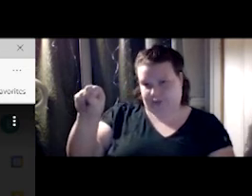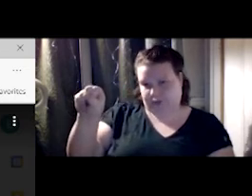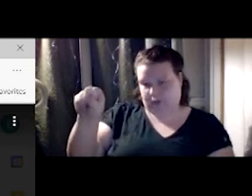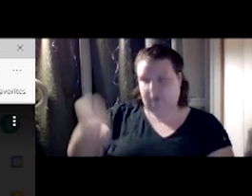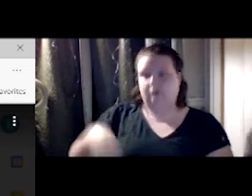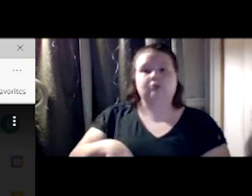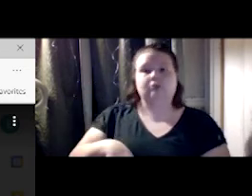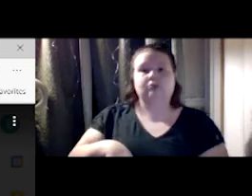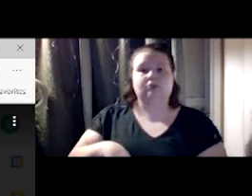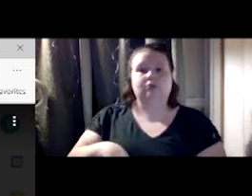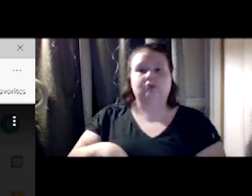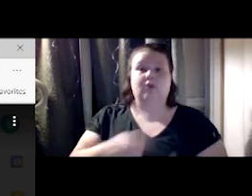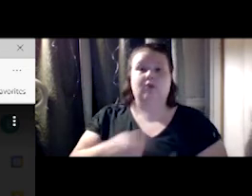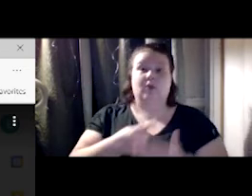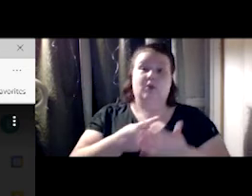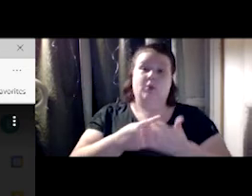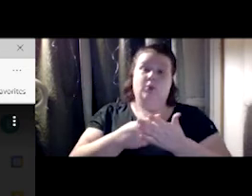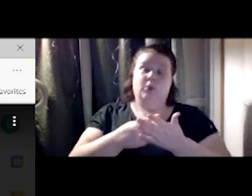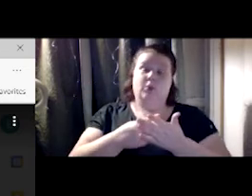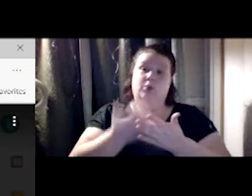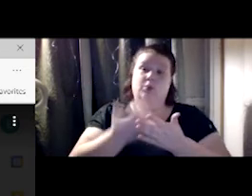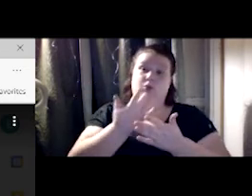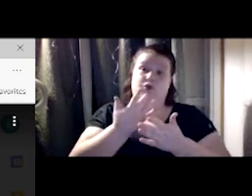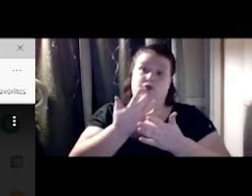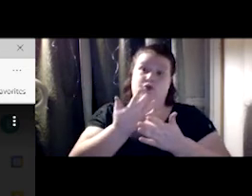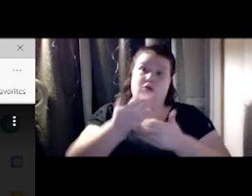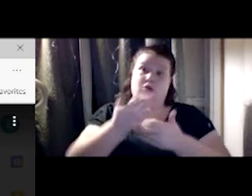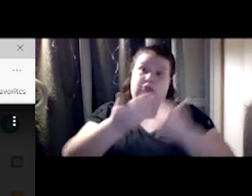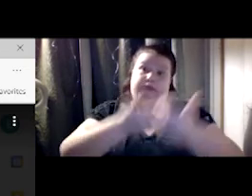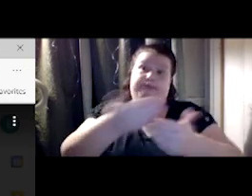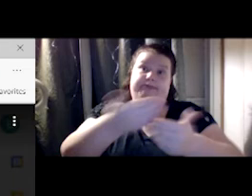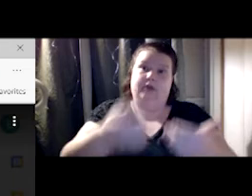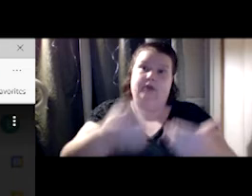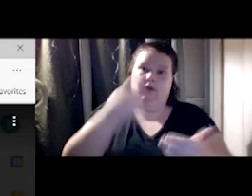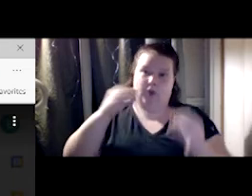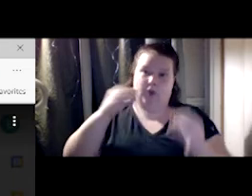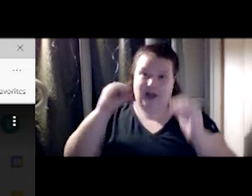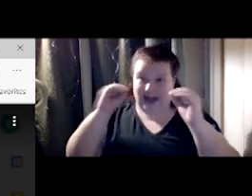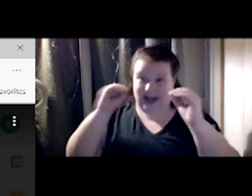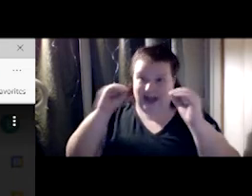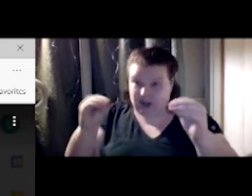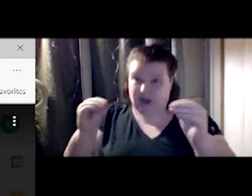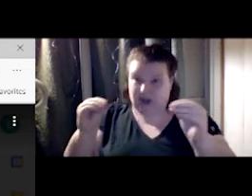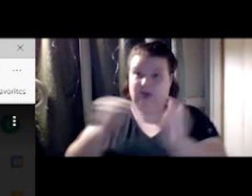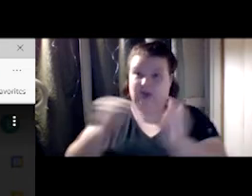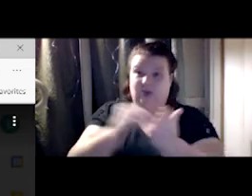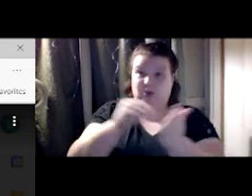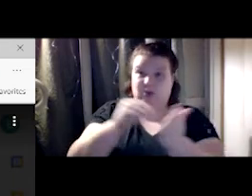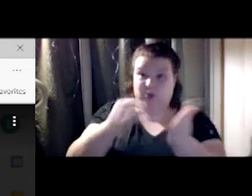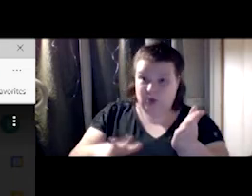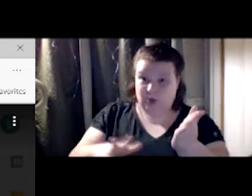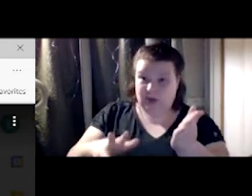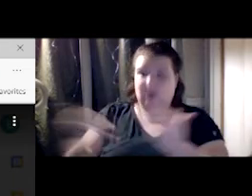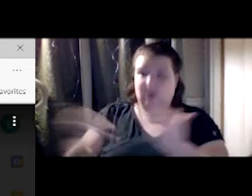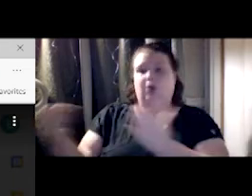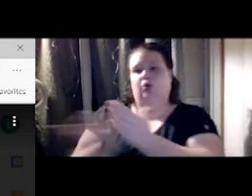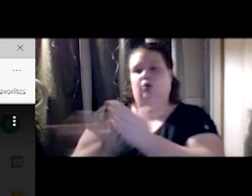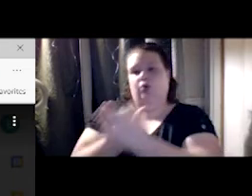the ways that we want to educate students, as well as thinking about getting